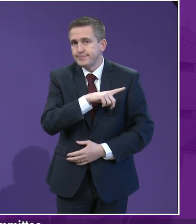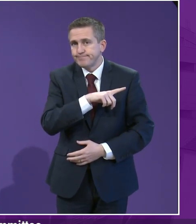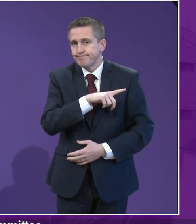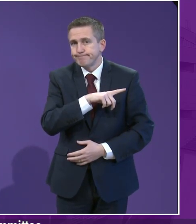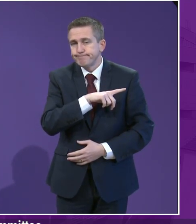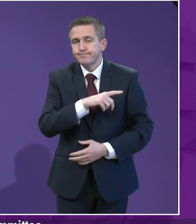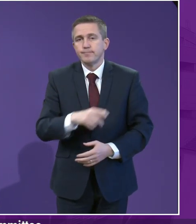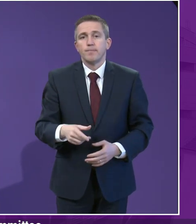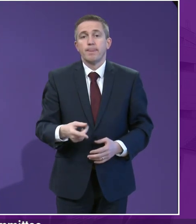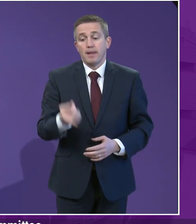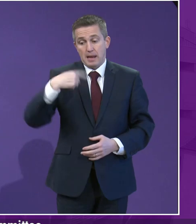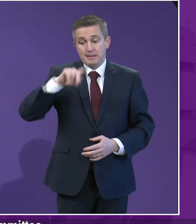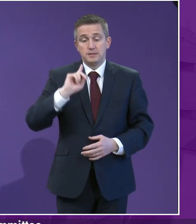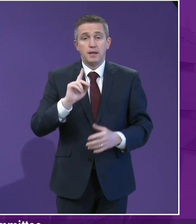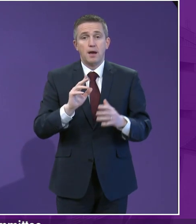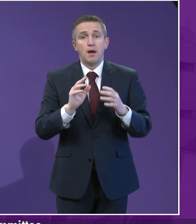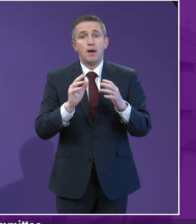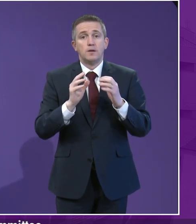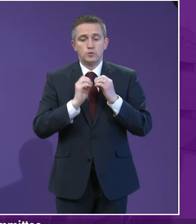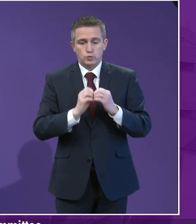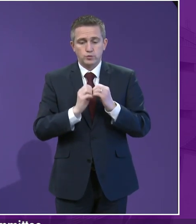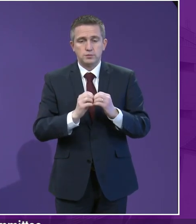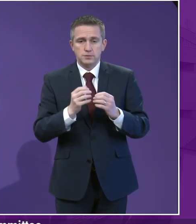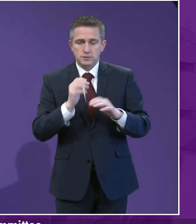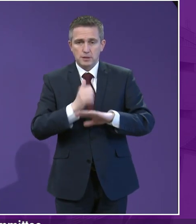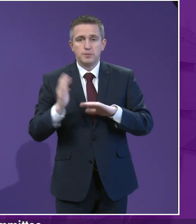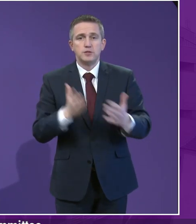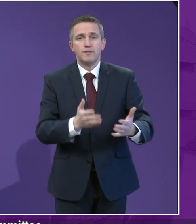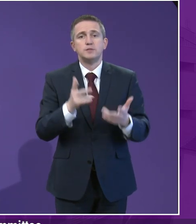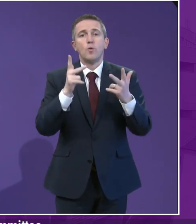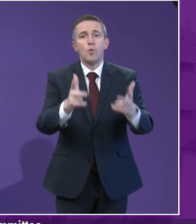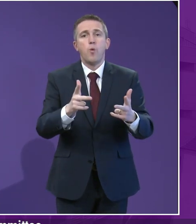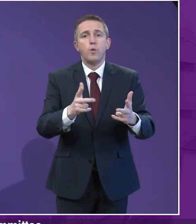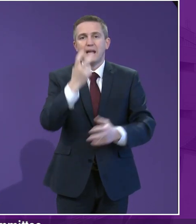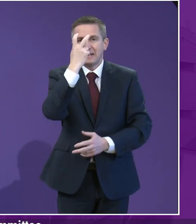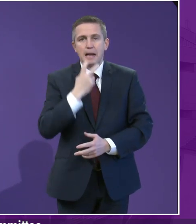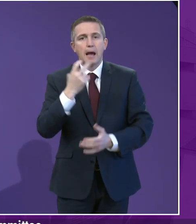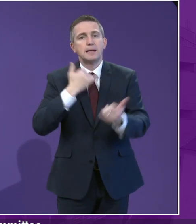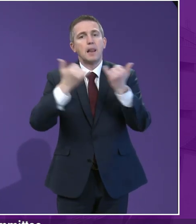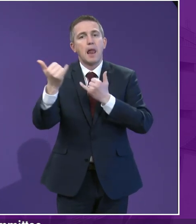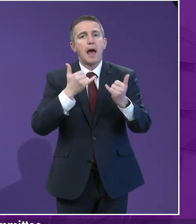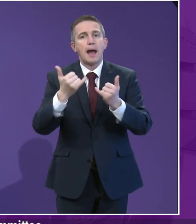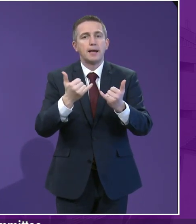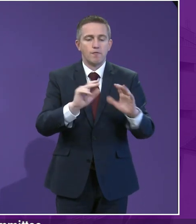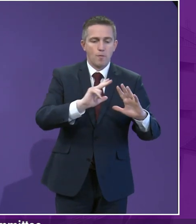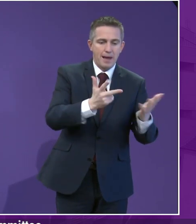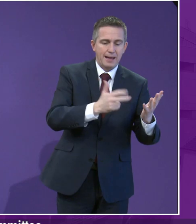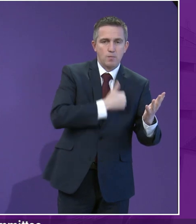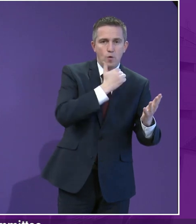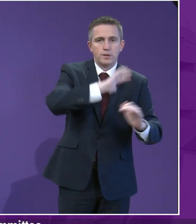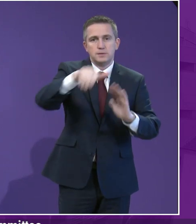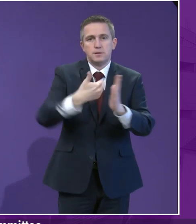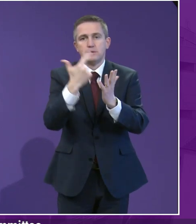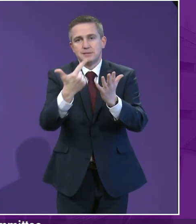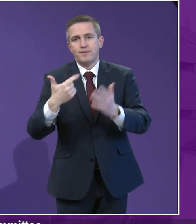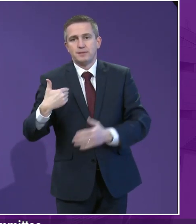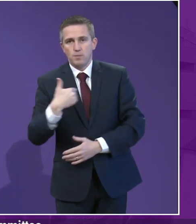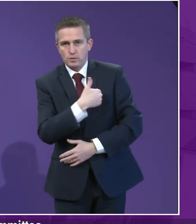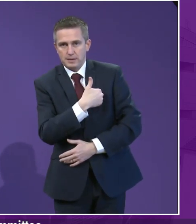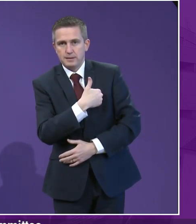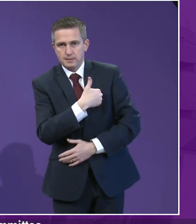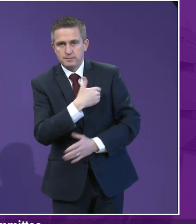to step in and give them some support. And there's been two students who have taken that up in their second and third years, not necessarily right from the offset, where they've thought, well, it was okay up to